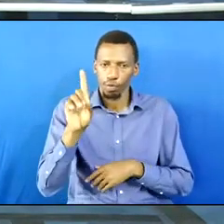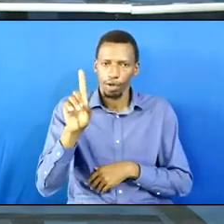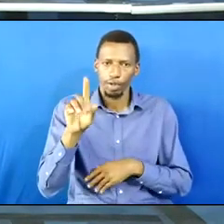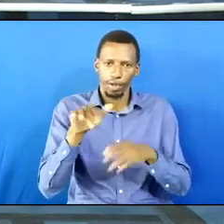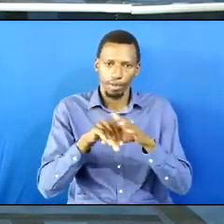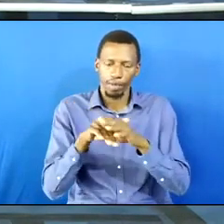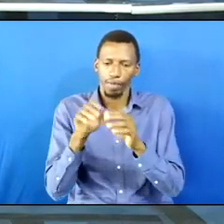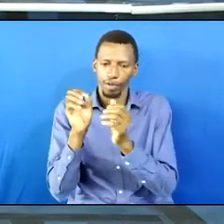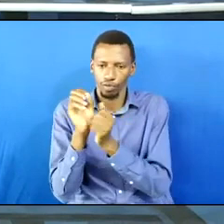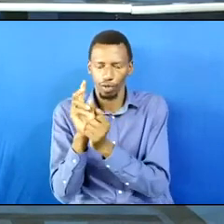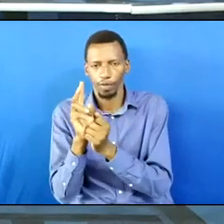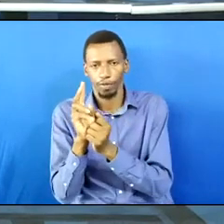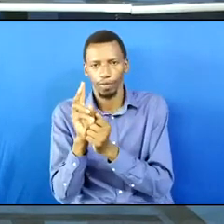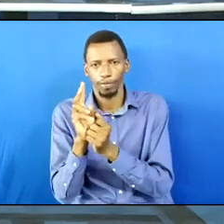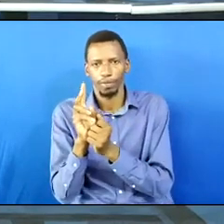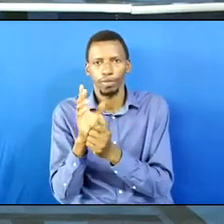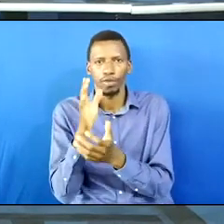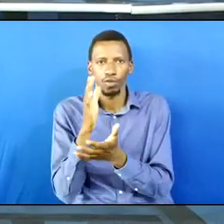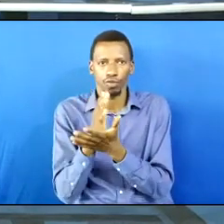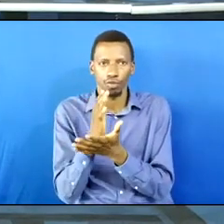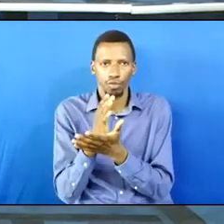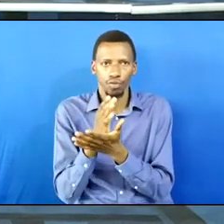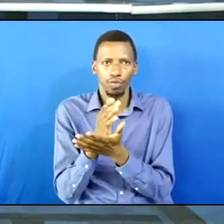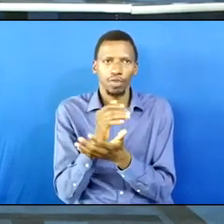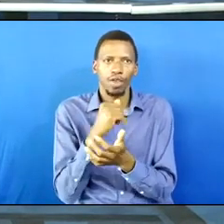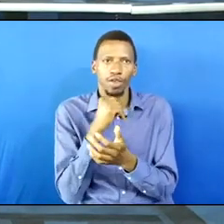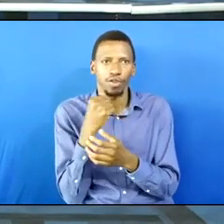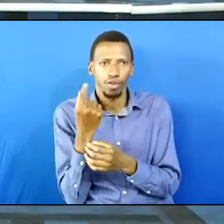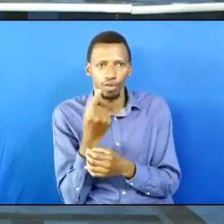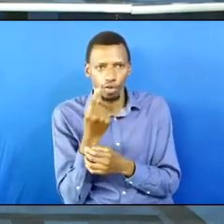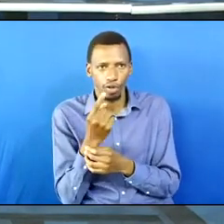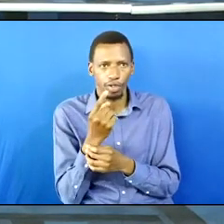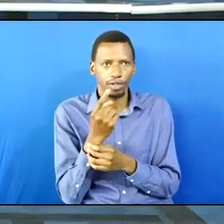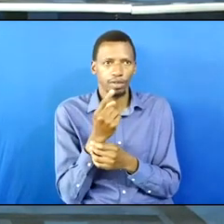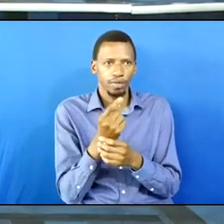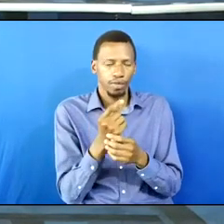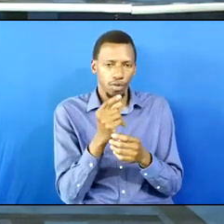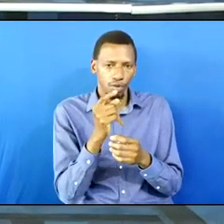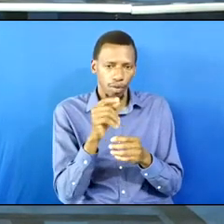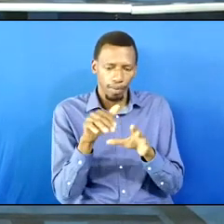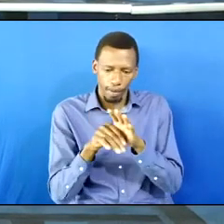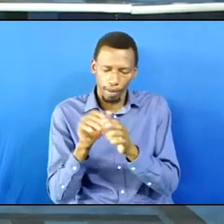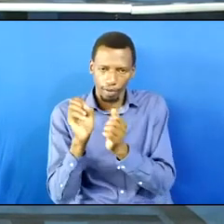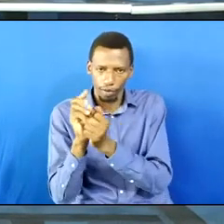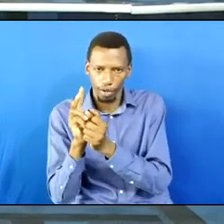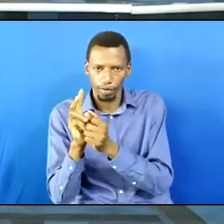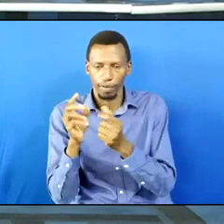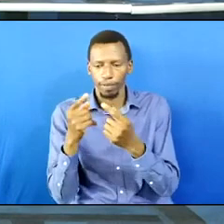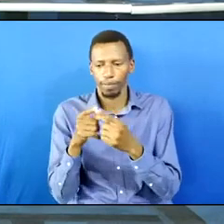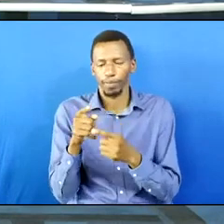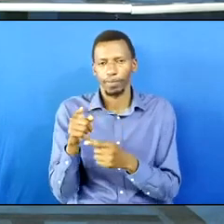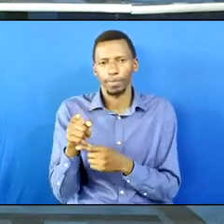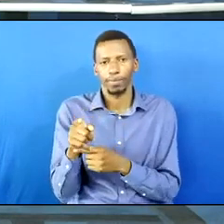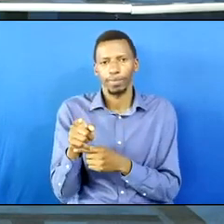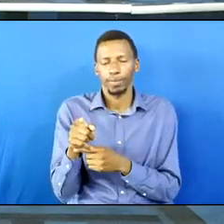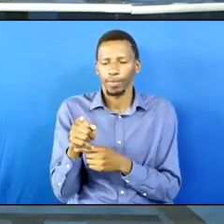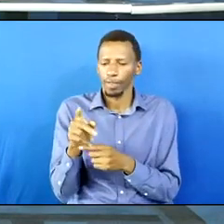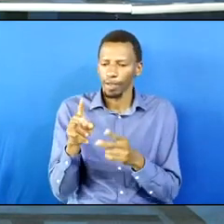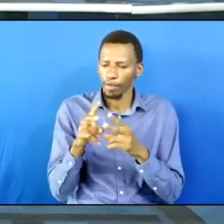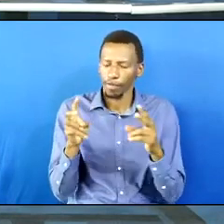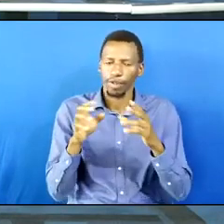had all privileges. In fact, not only being one of the 12, but he was like the influential